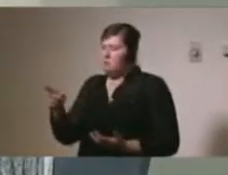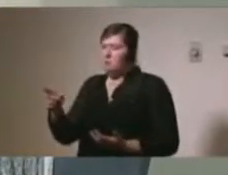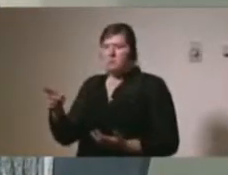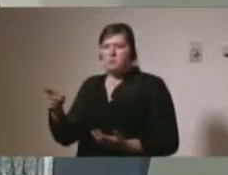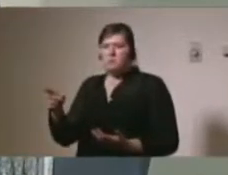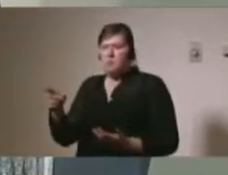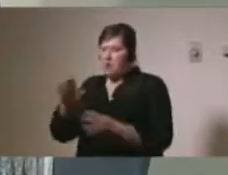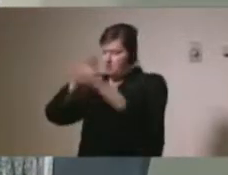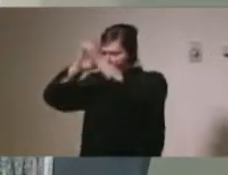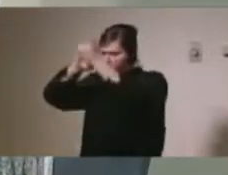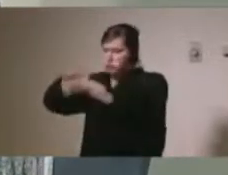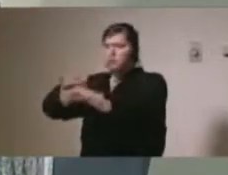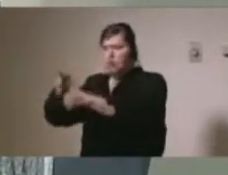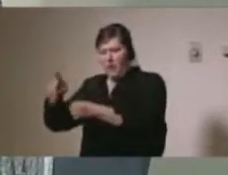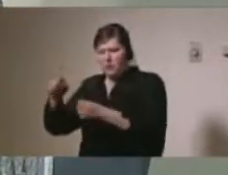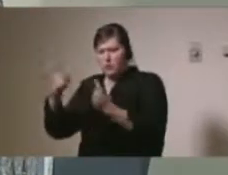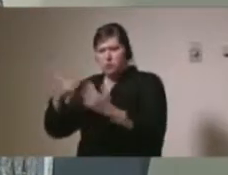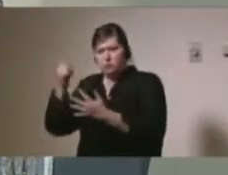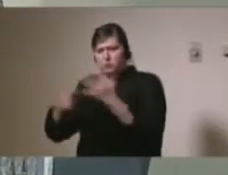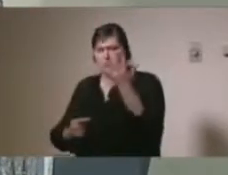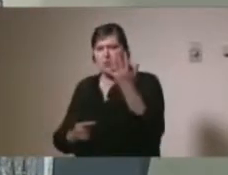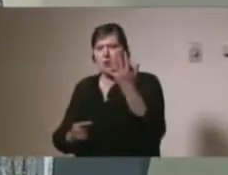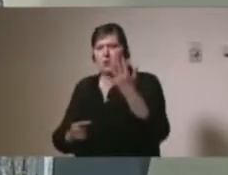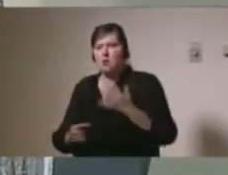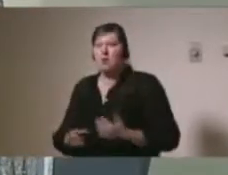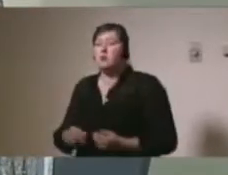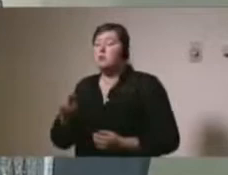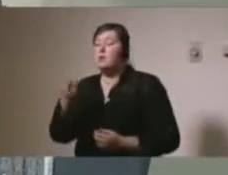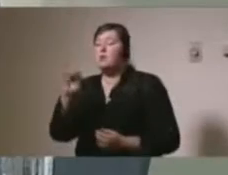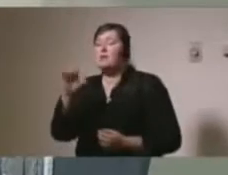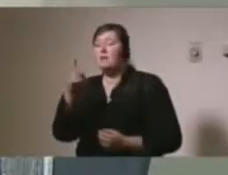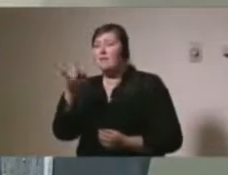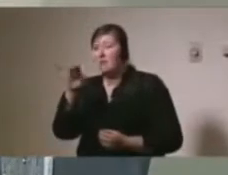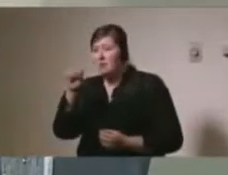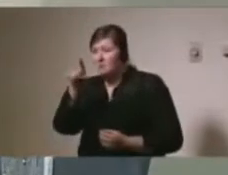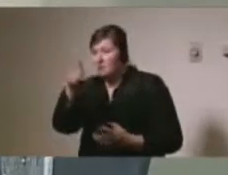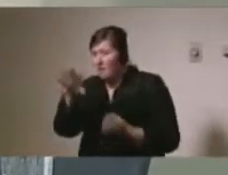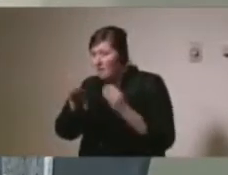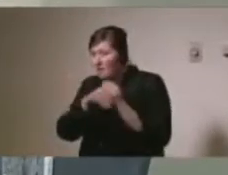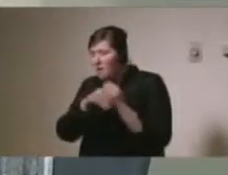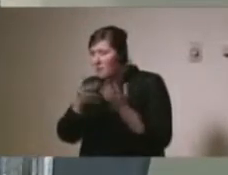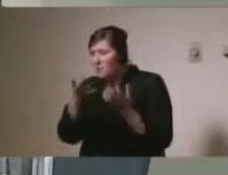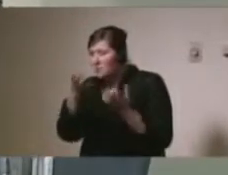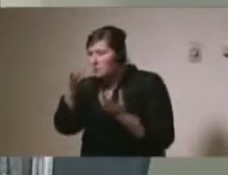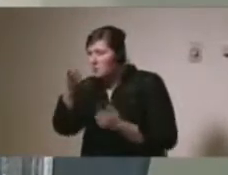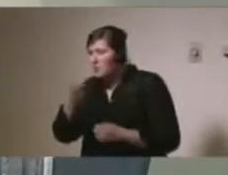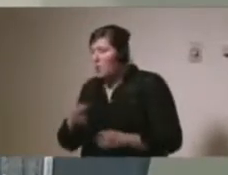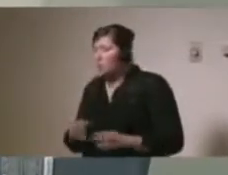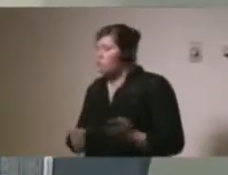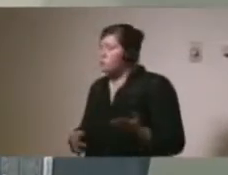anything at any price. So, Nicholas, if you have anything to add, go ahead.